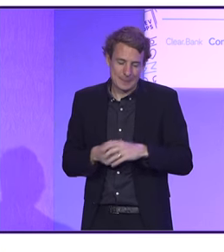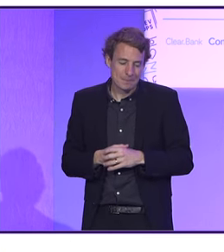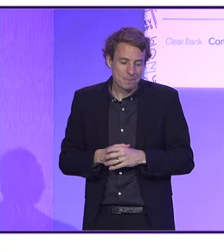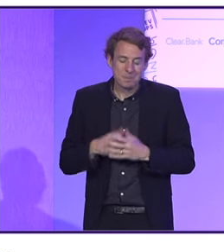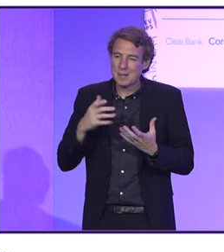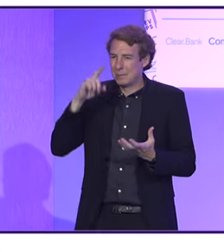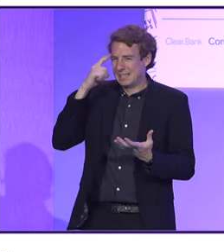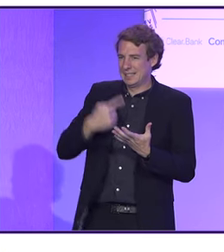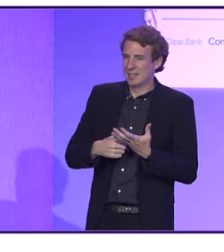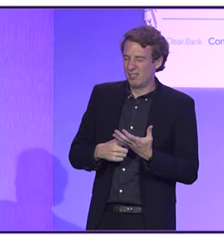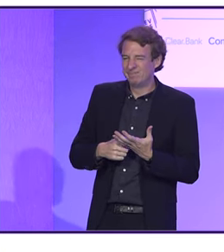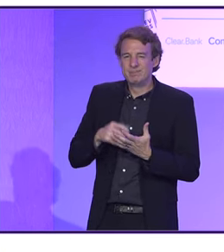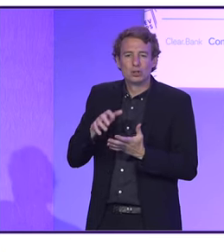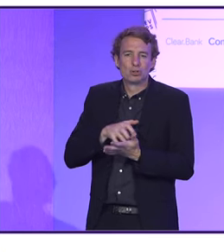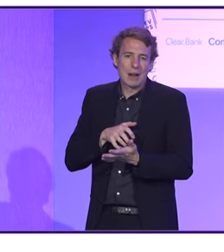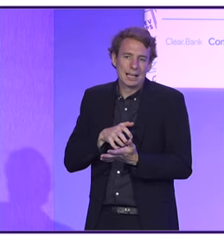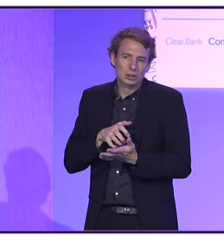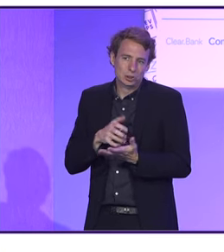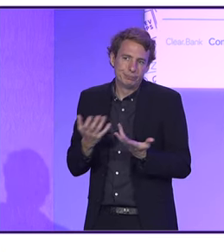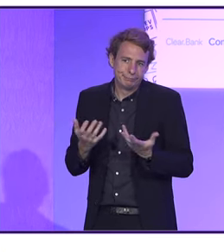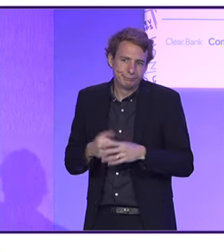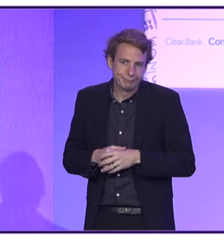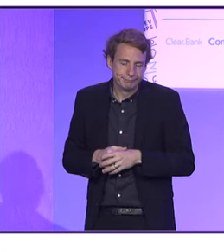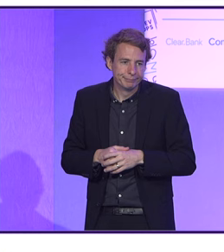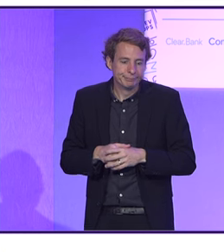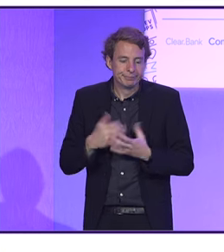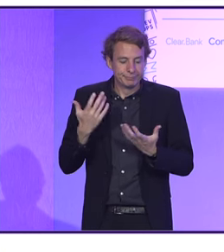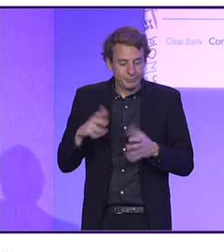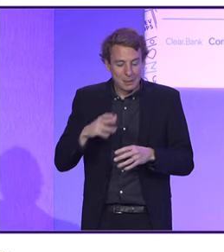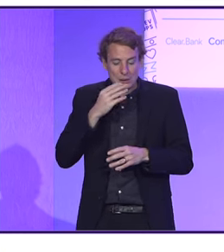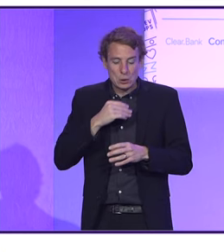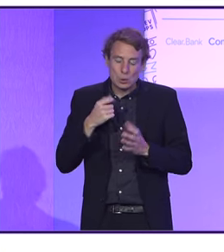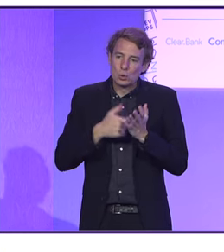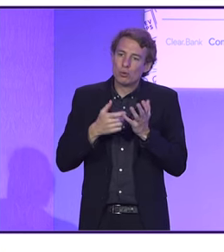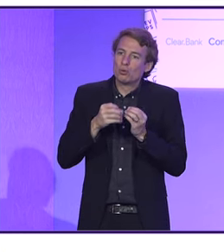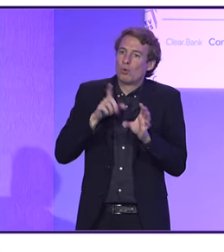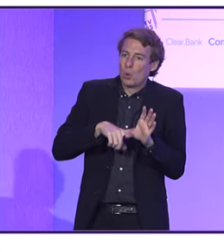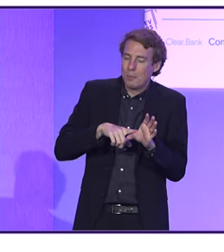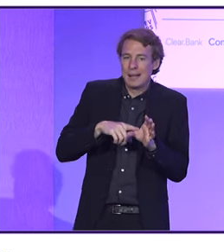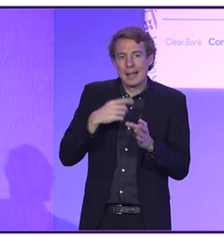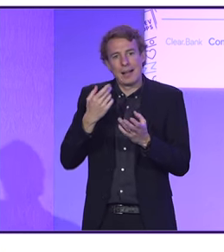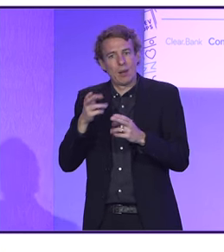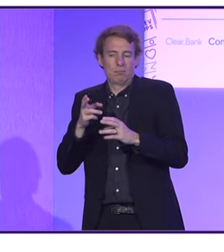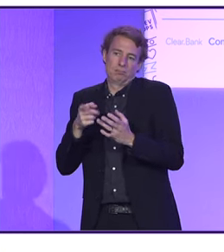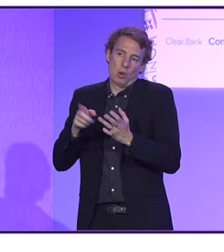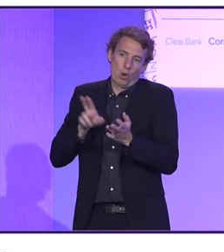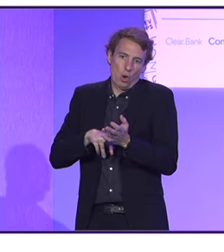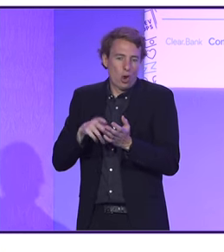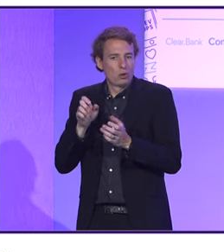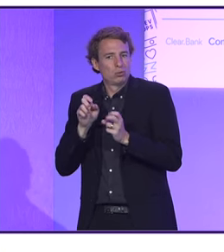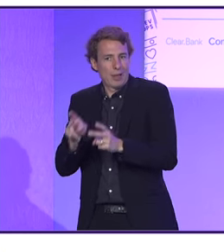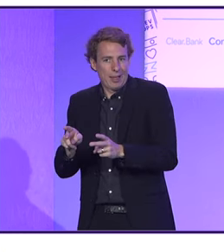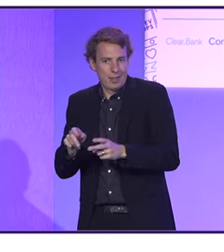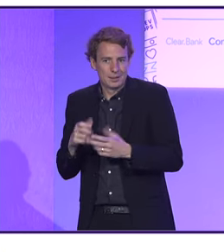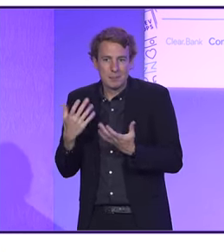build most of GovUK from scratch. So we used Ruby on Rails, and we didn't use any previously open source content management systems or